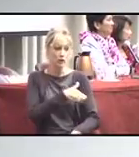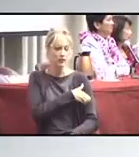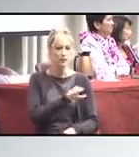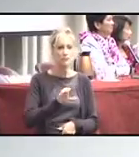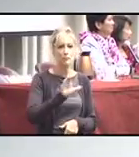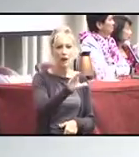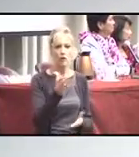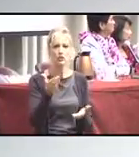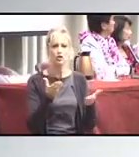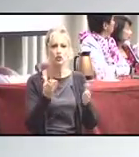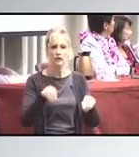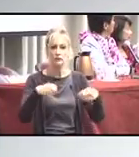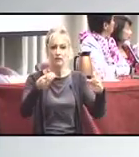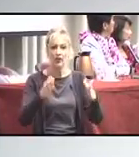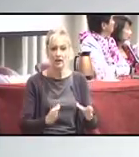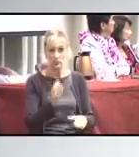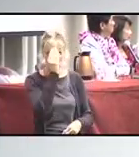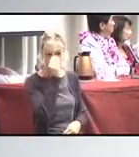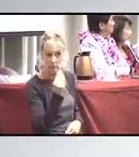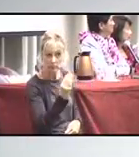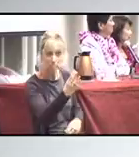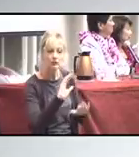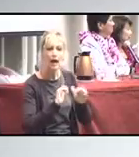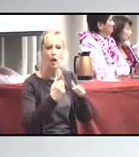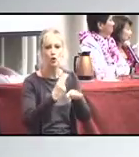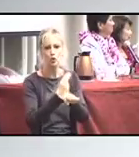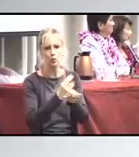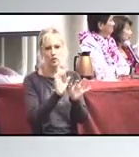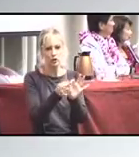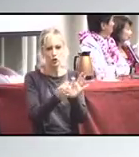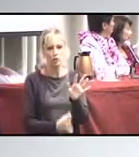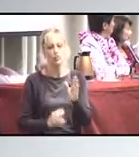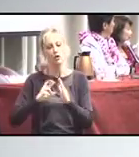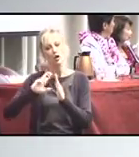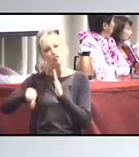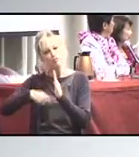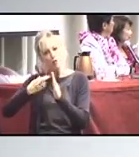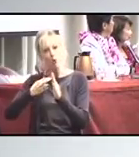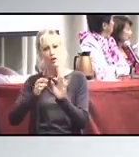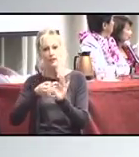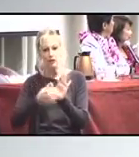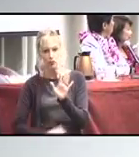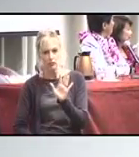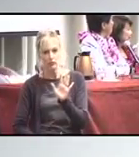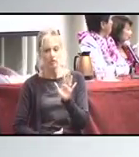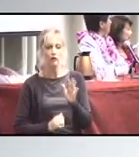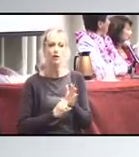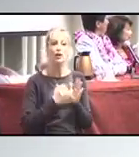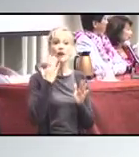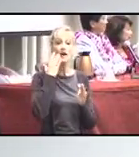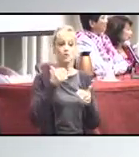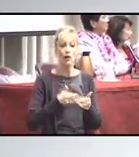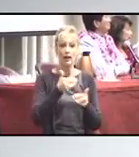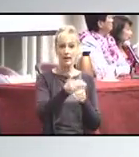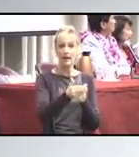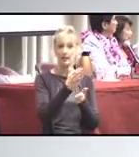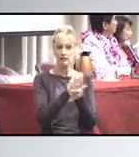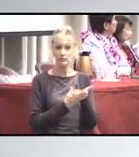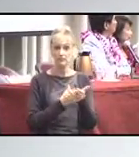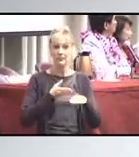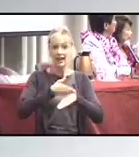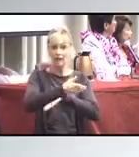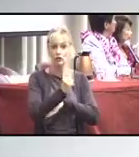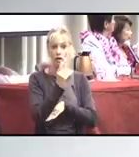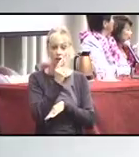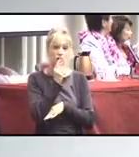providers and let them know how to use an interpreter and the role of the interpreter. And that's why this next session after lunch, we